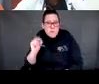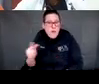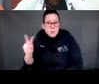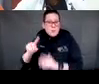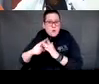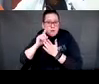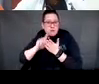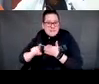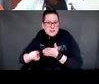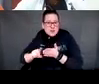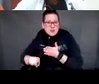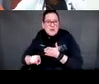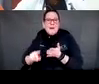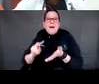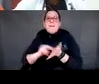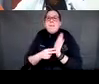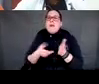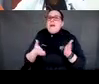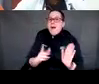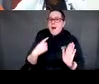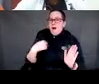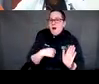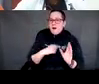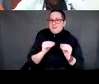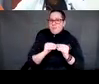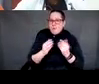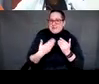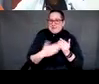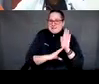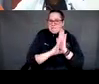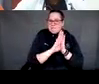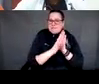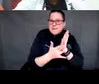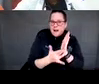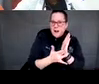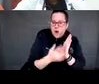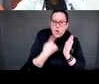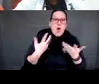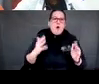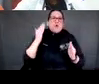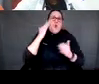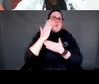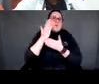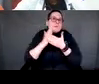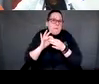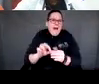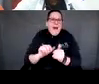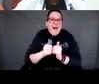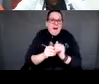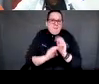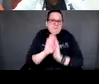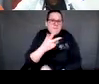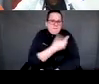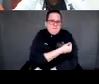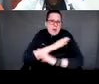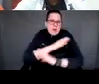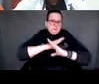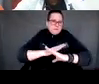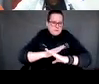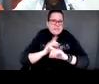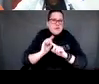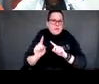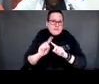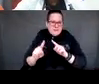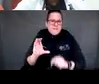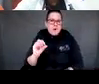Well, that's actually allowed us to develop technology and knowledge about how to develop a vaccine against coronaviruses that